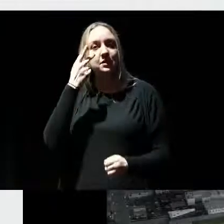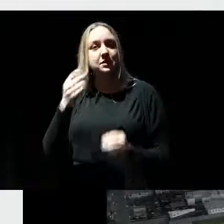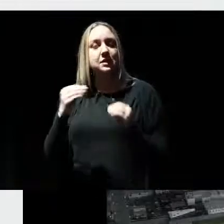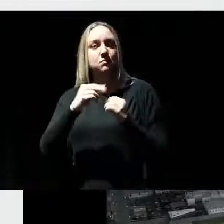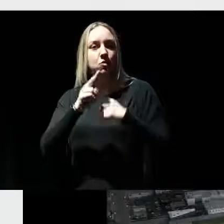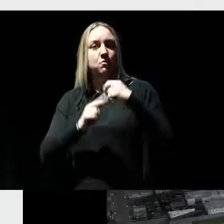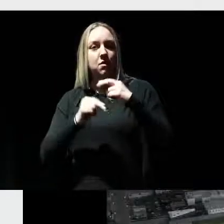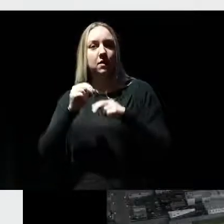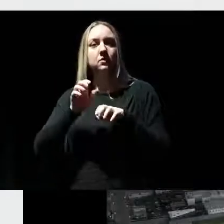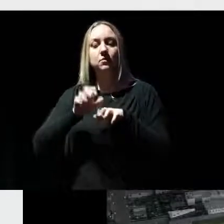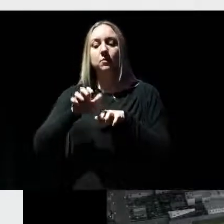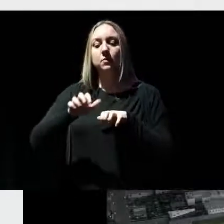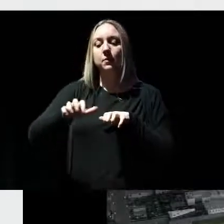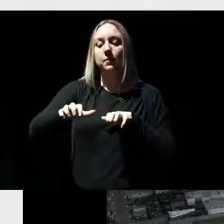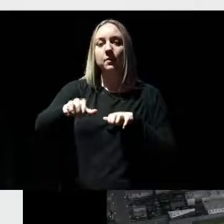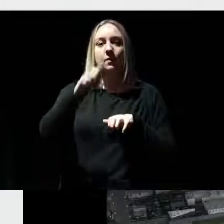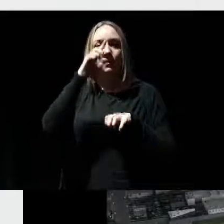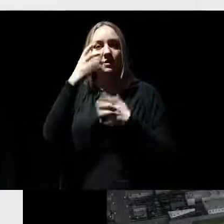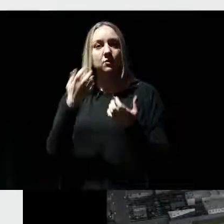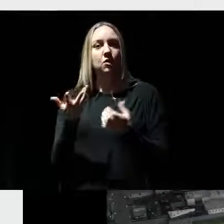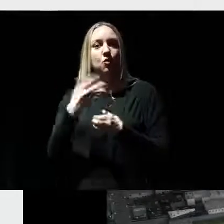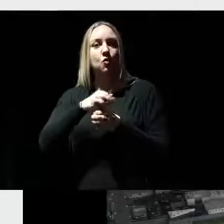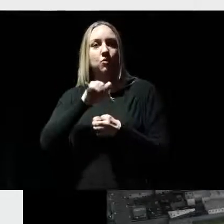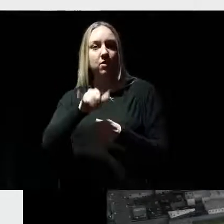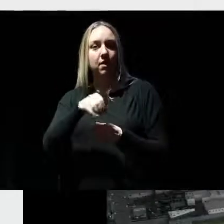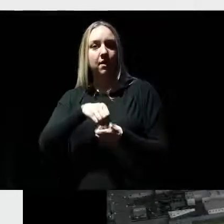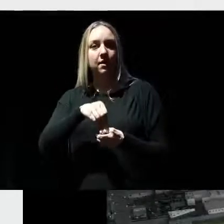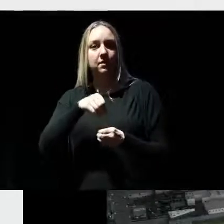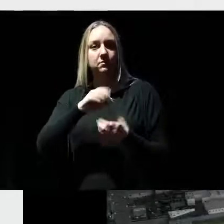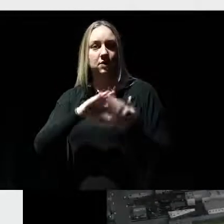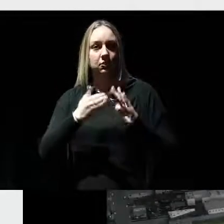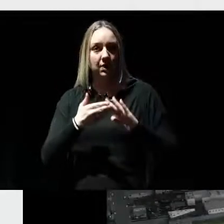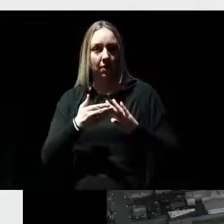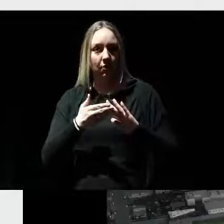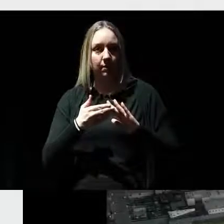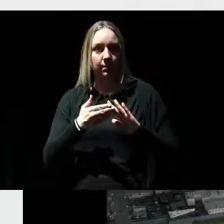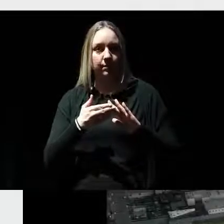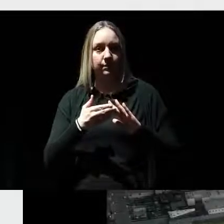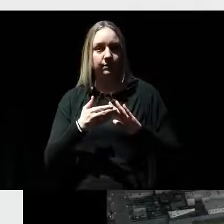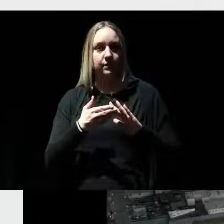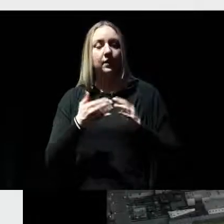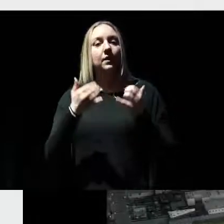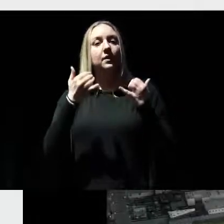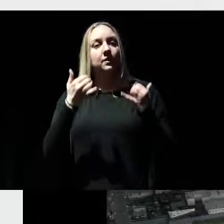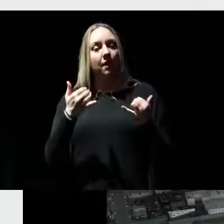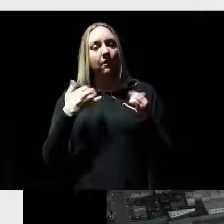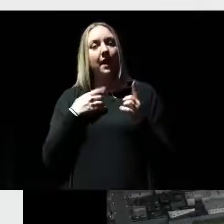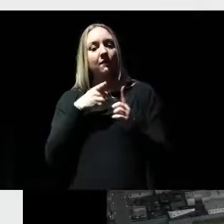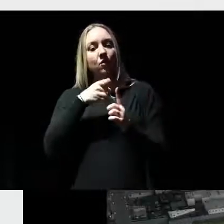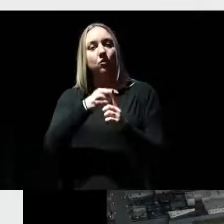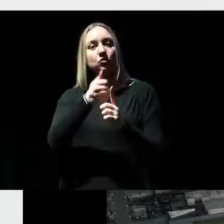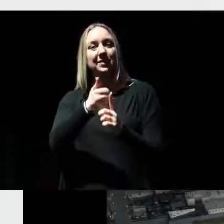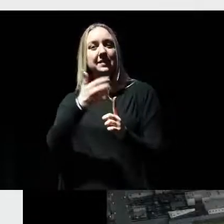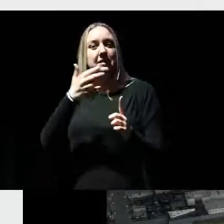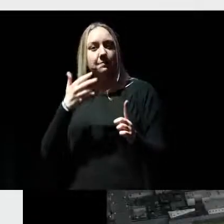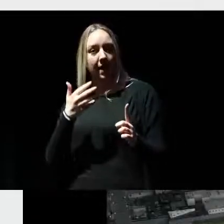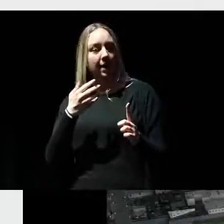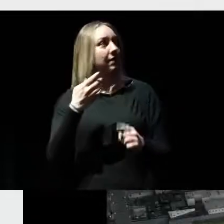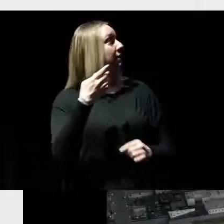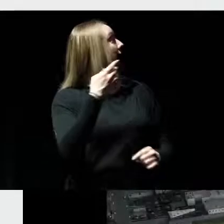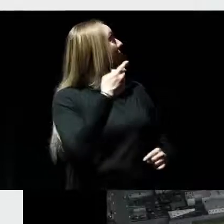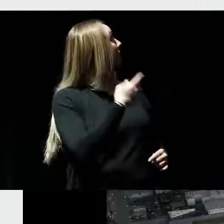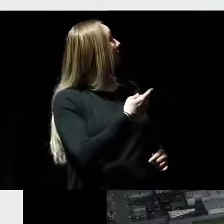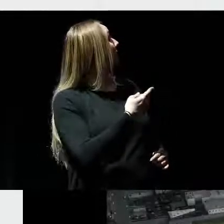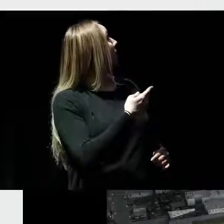buildings. The goal was to eventually span the tracks. It wouldn't happen in exactly this way, but to span the tracks